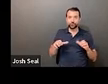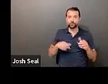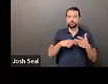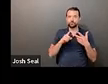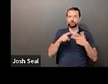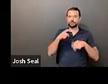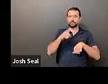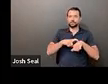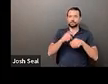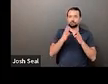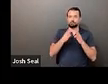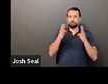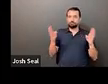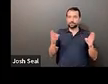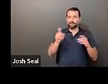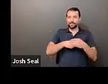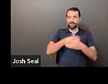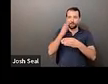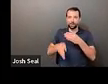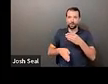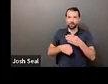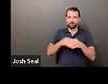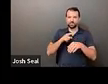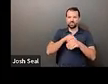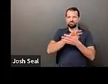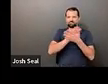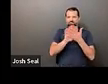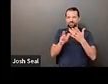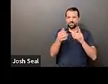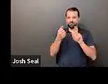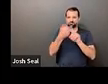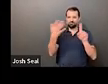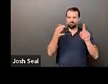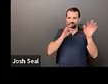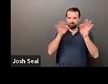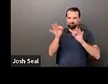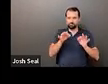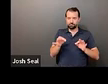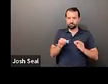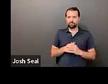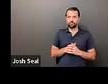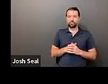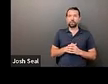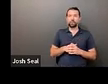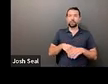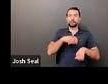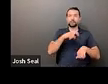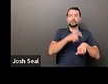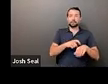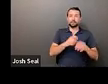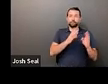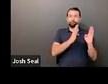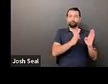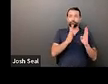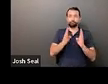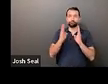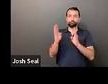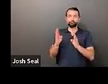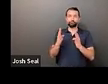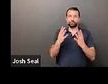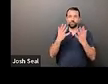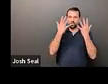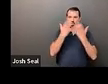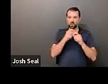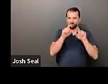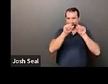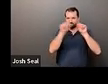to get these things done? You can see that the timeframes are bolded. You can see that it's very clearly delineated what's a